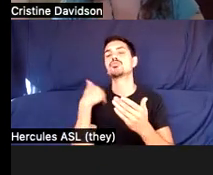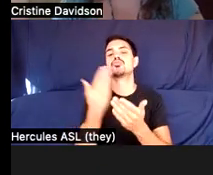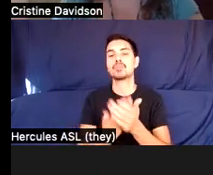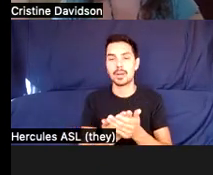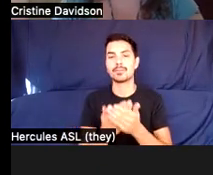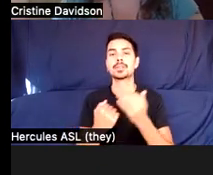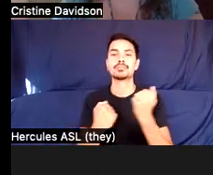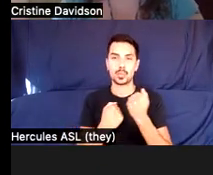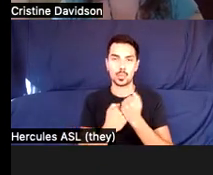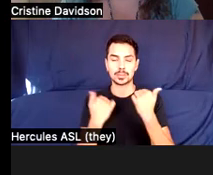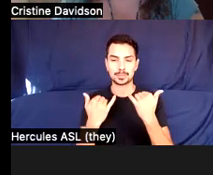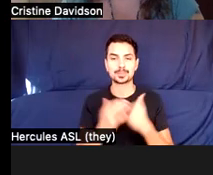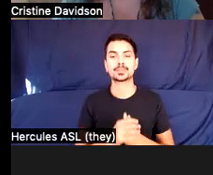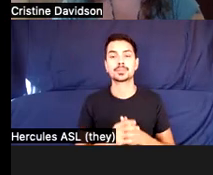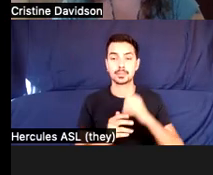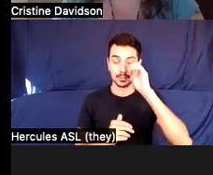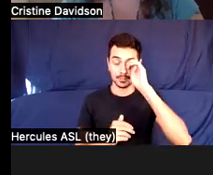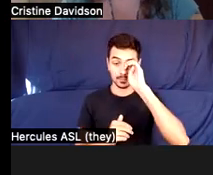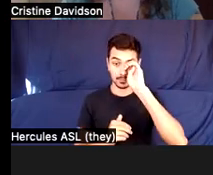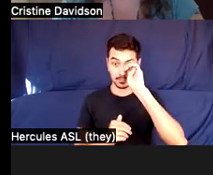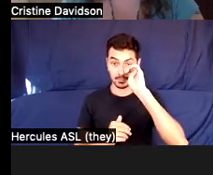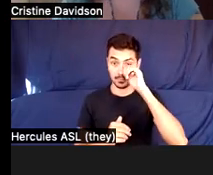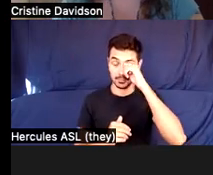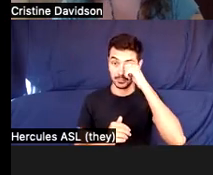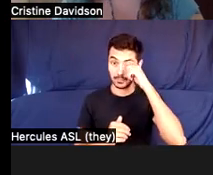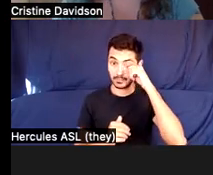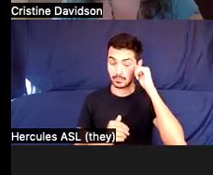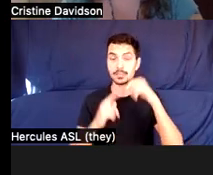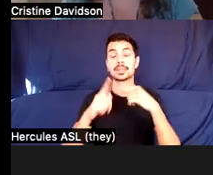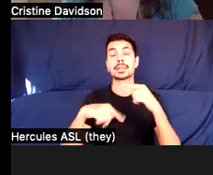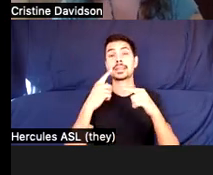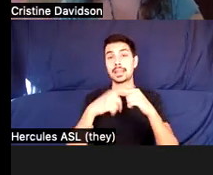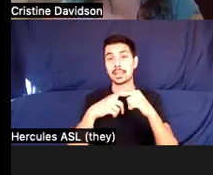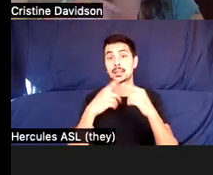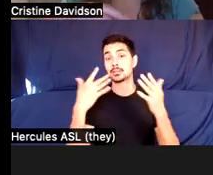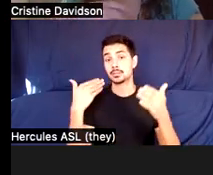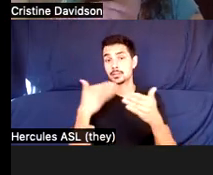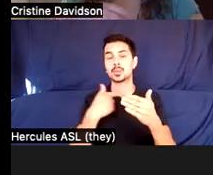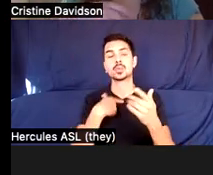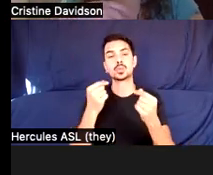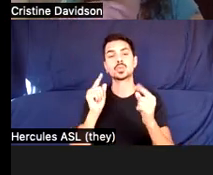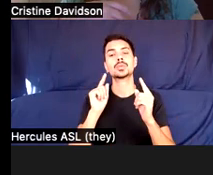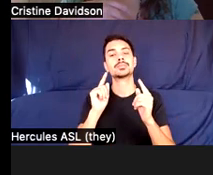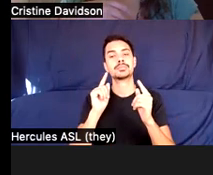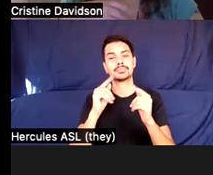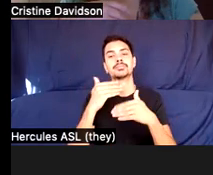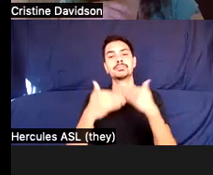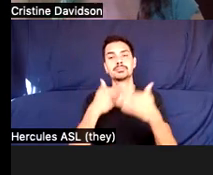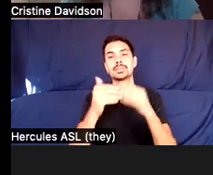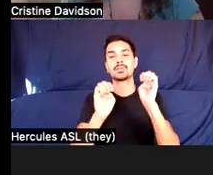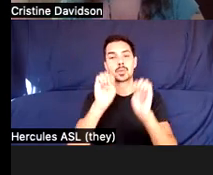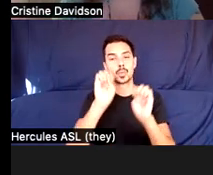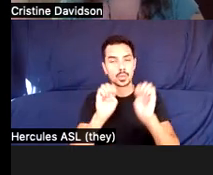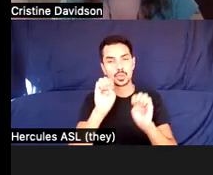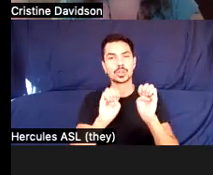then we'll go through the process for getting the evaluations and the certificates of completion, and we'll just walk through that process at the end.